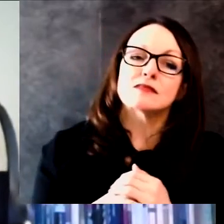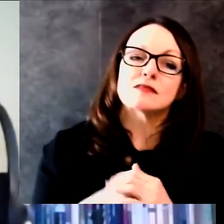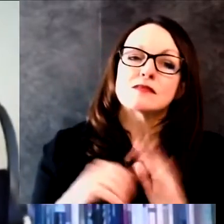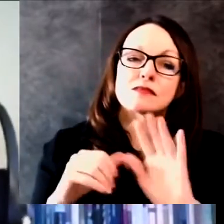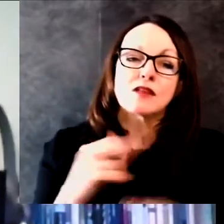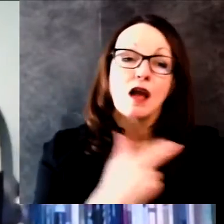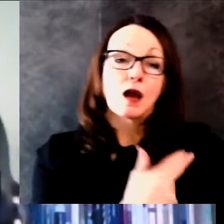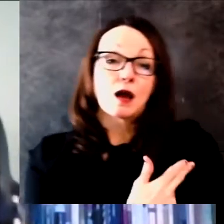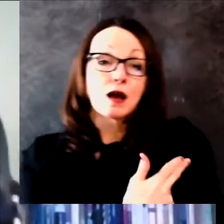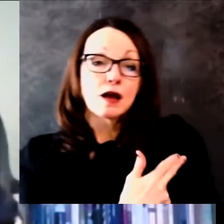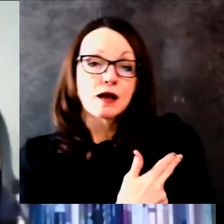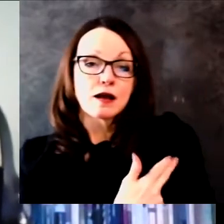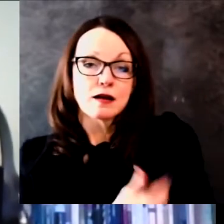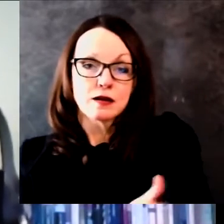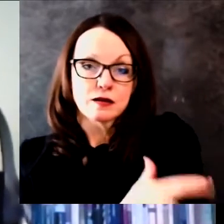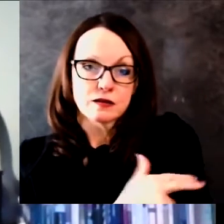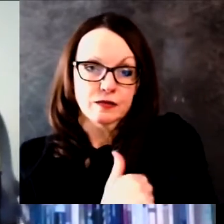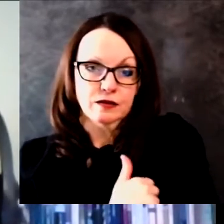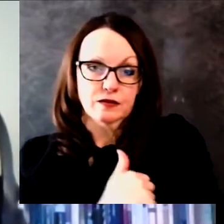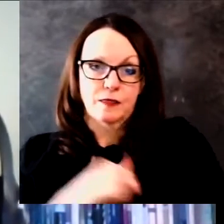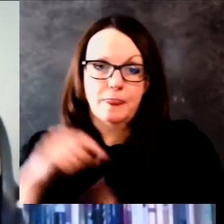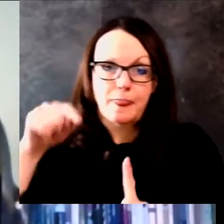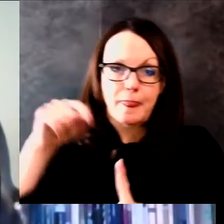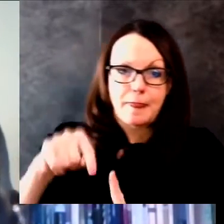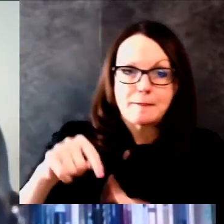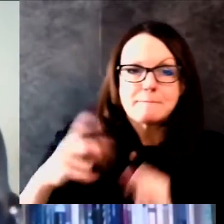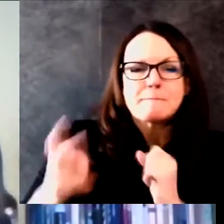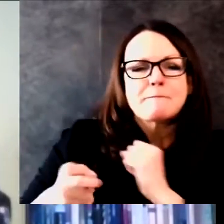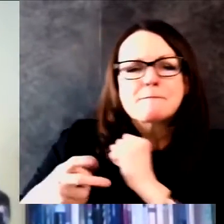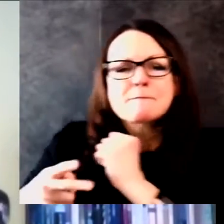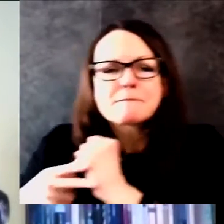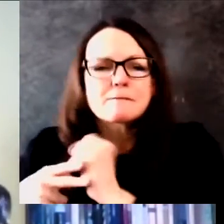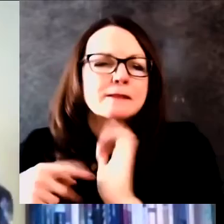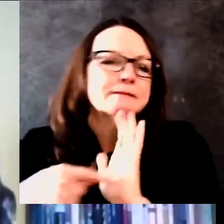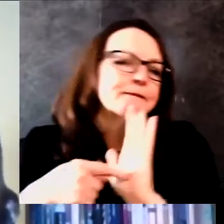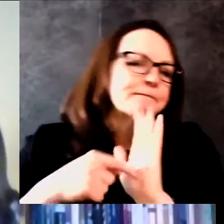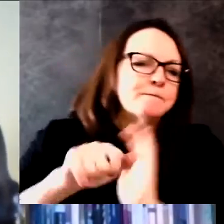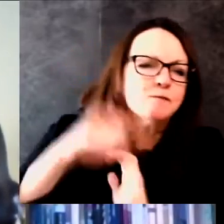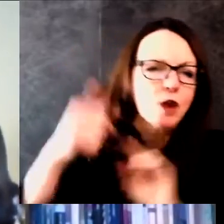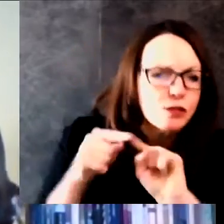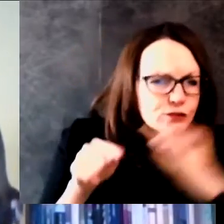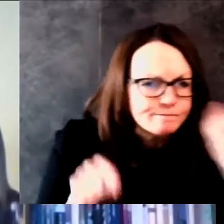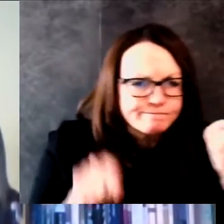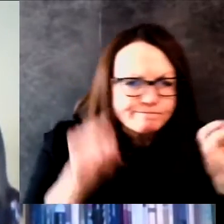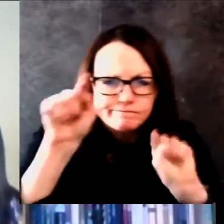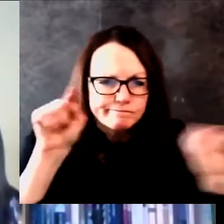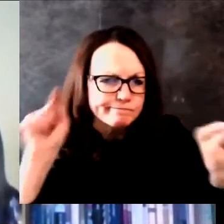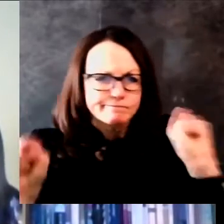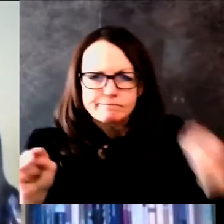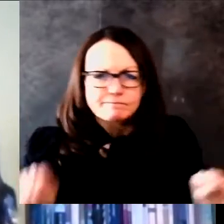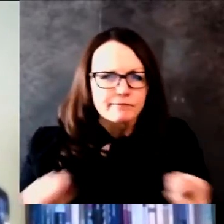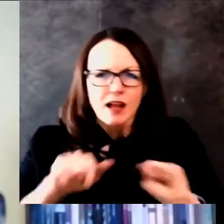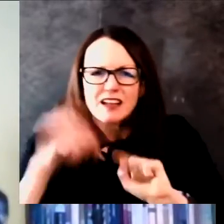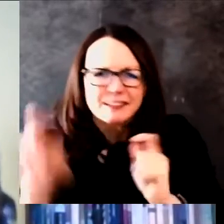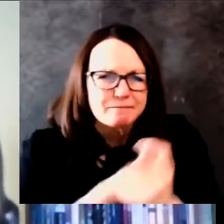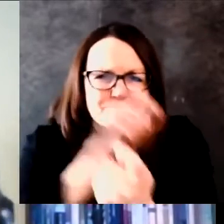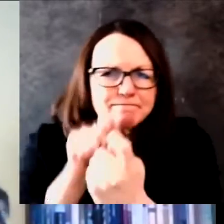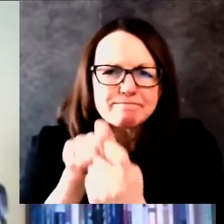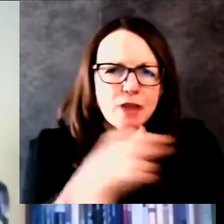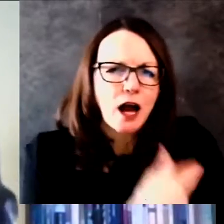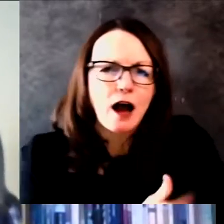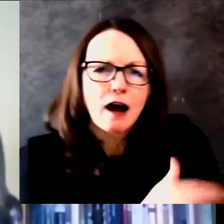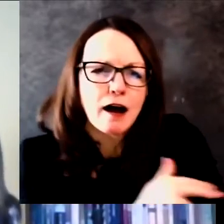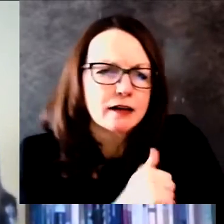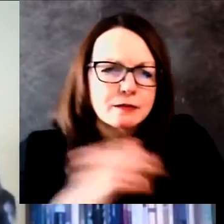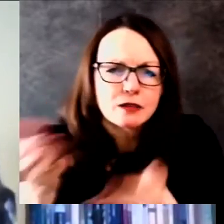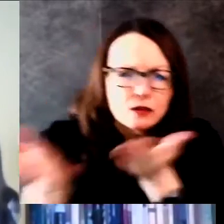another 90,000 to that program over the next few weeks. So that's going to take a significant portion of our new